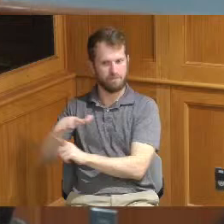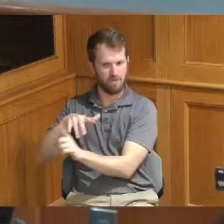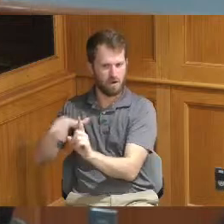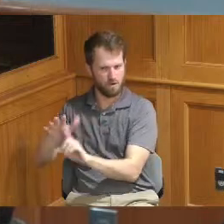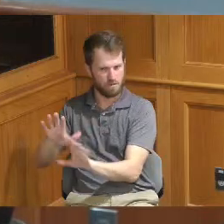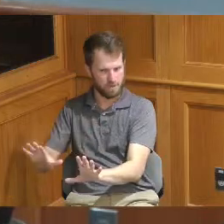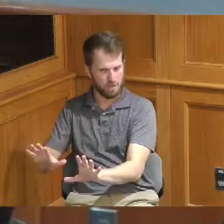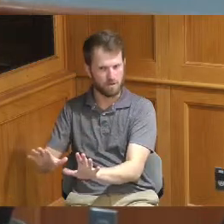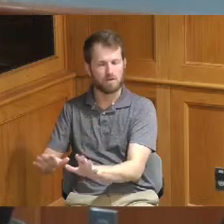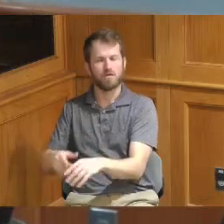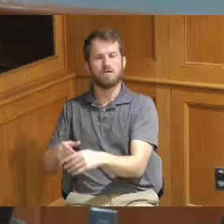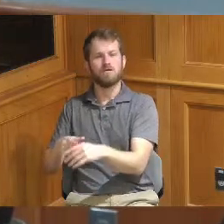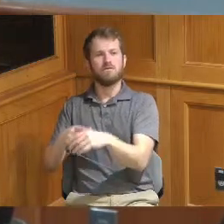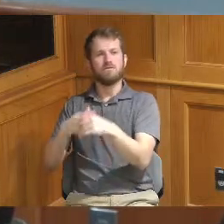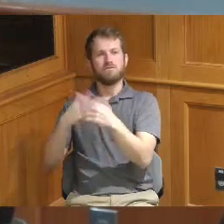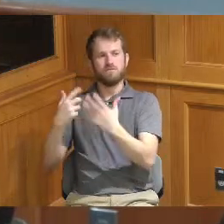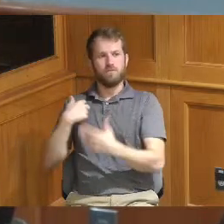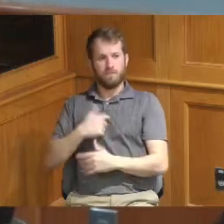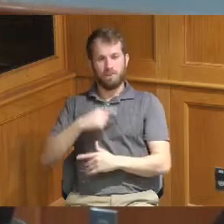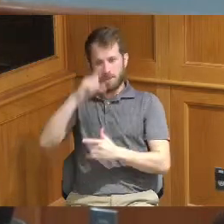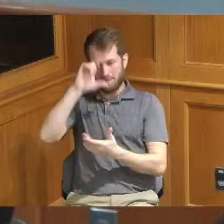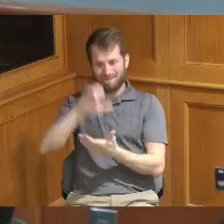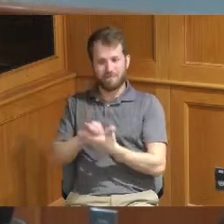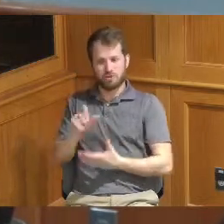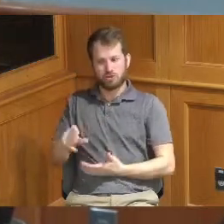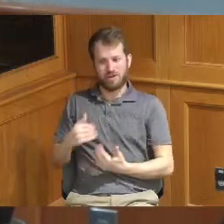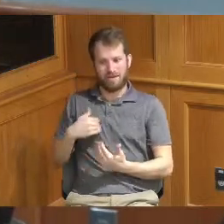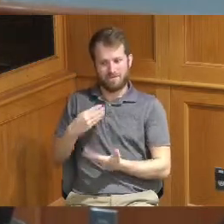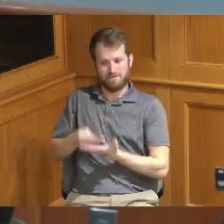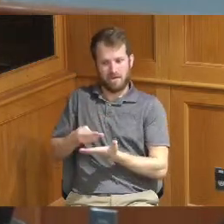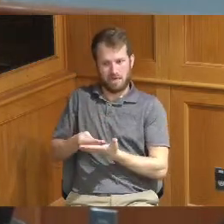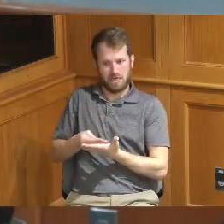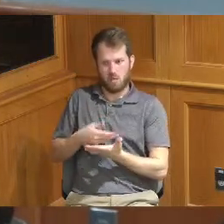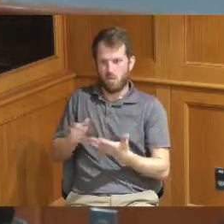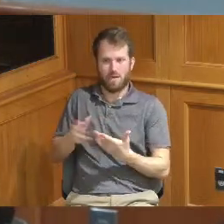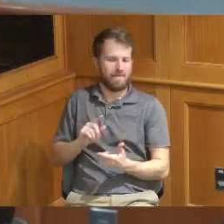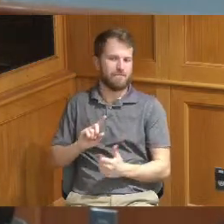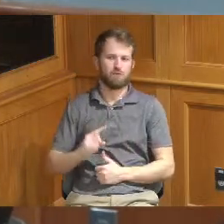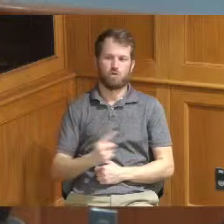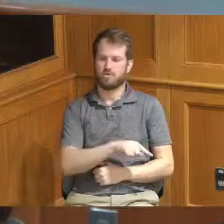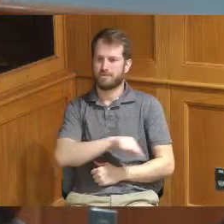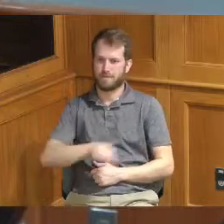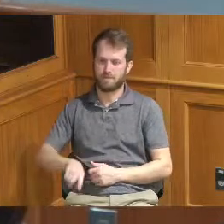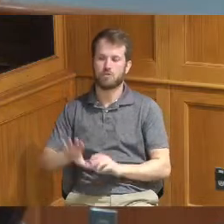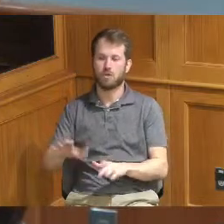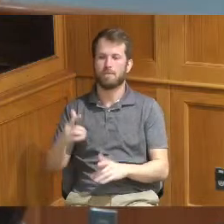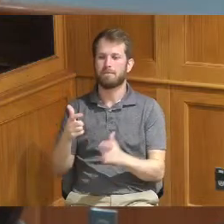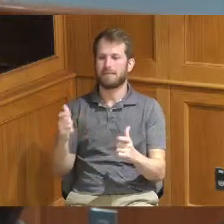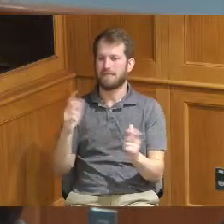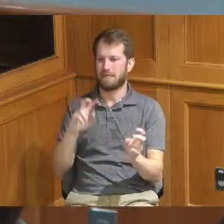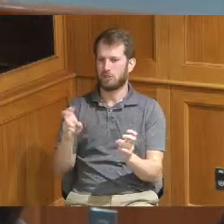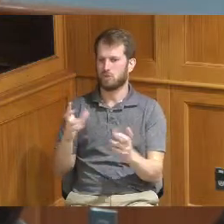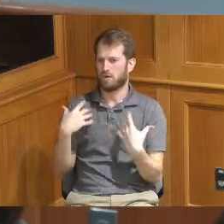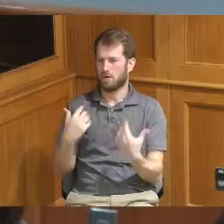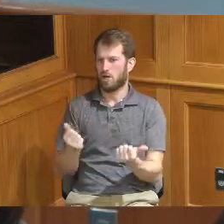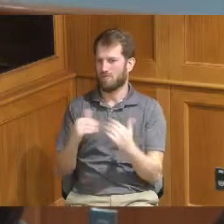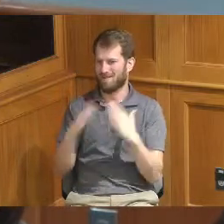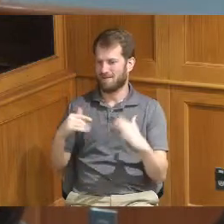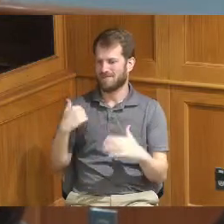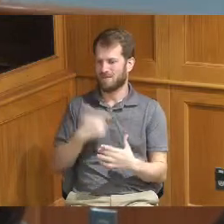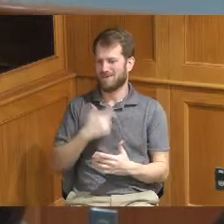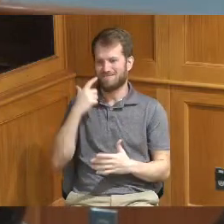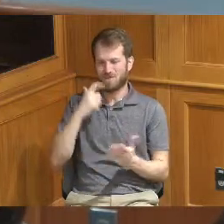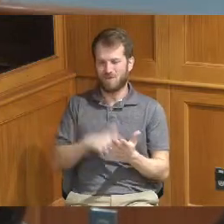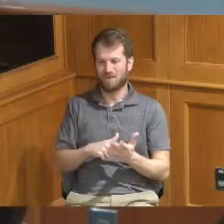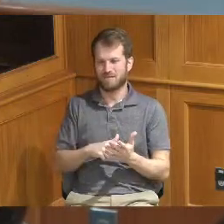And we really believe that they should have funding when they first come. So a big problem we've seen with recovery housing is there